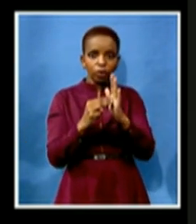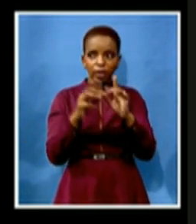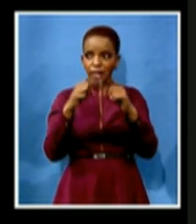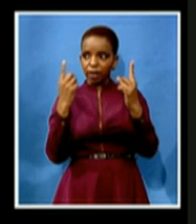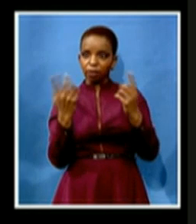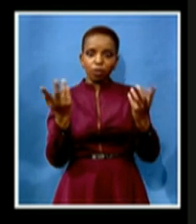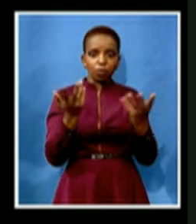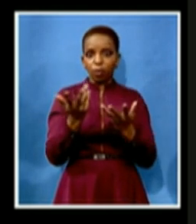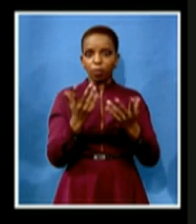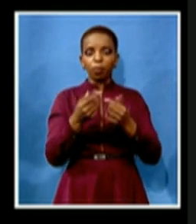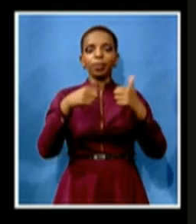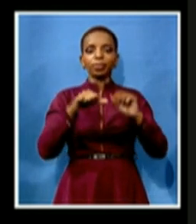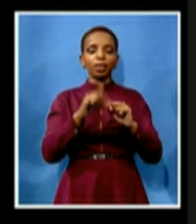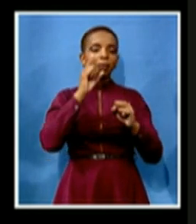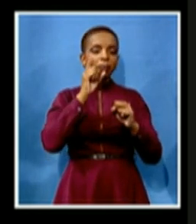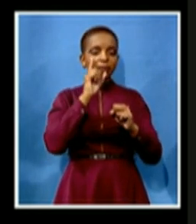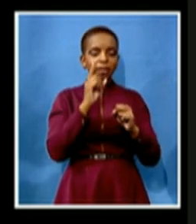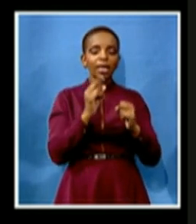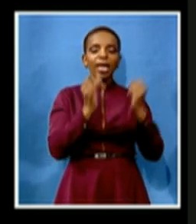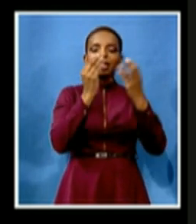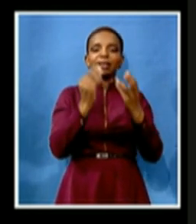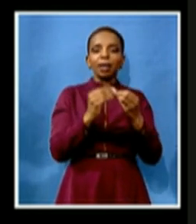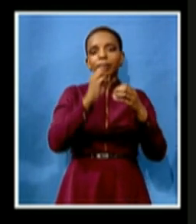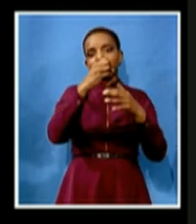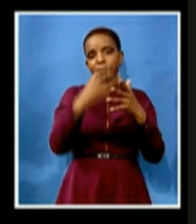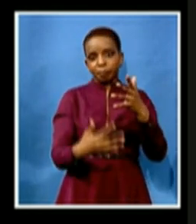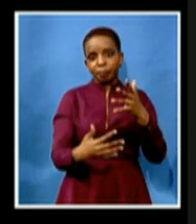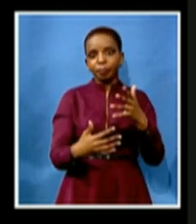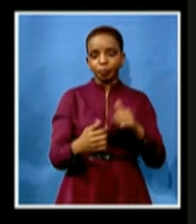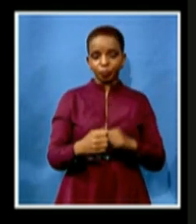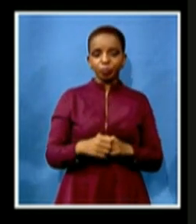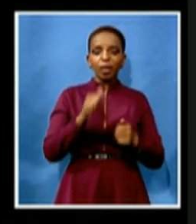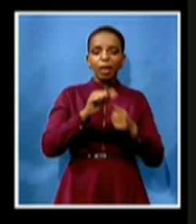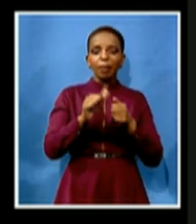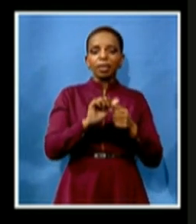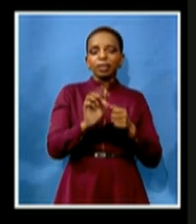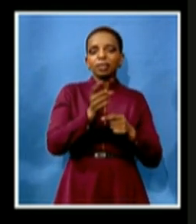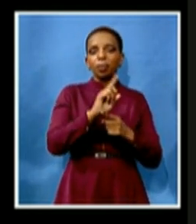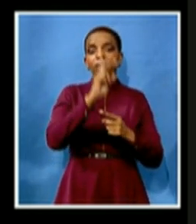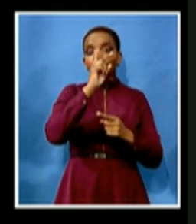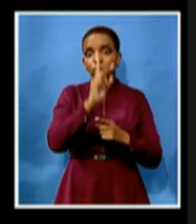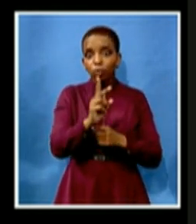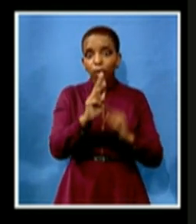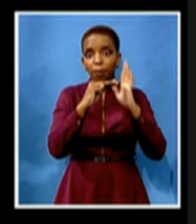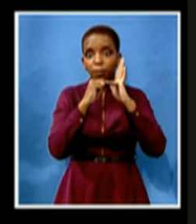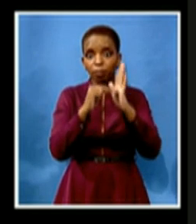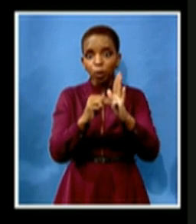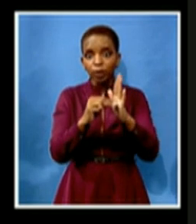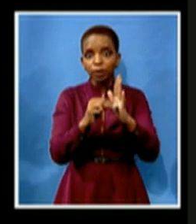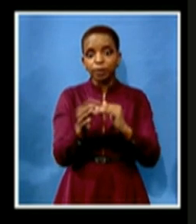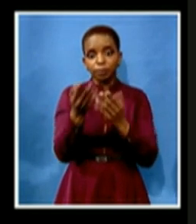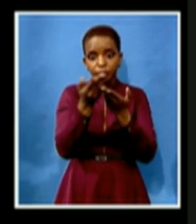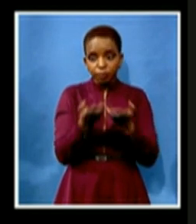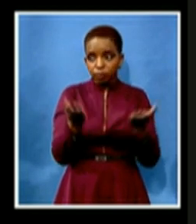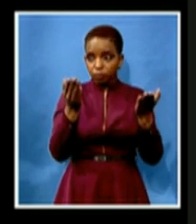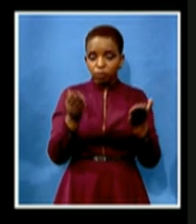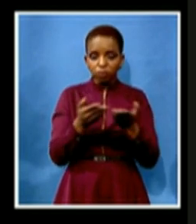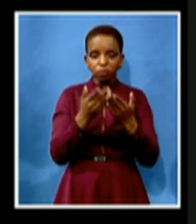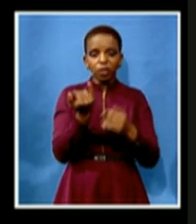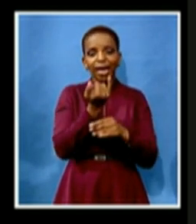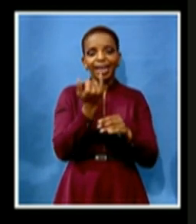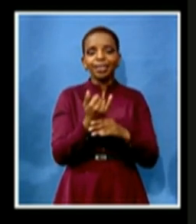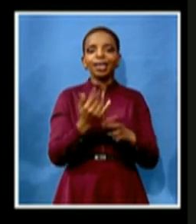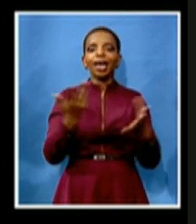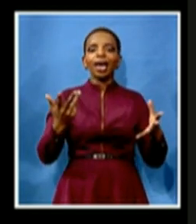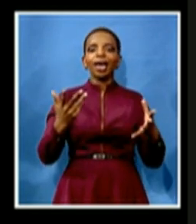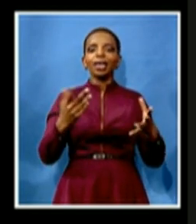at the models, the models more as a buffet as opposed to being an a la carte menu